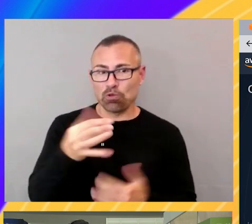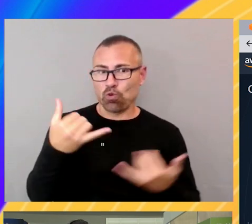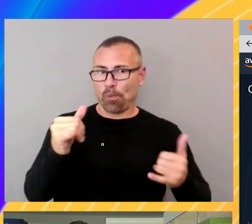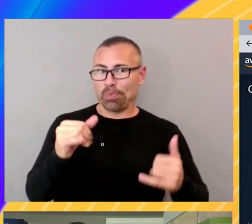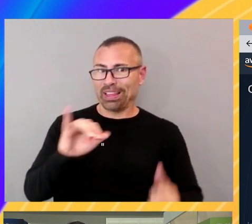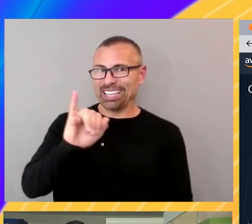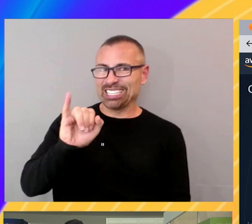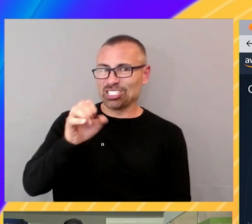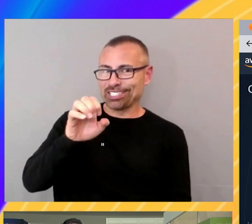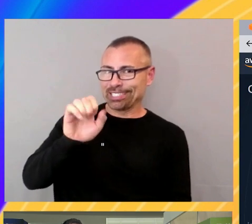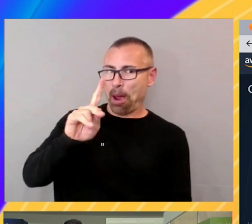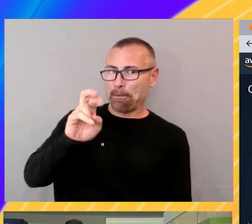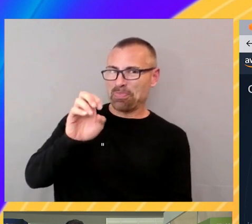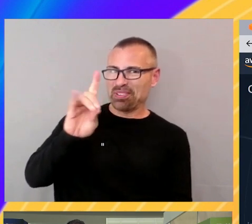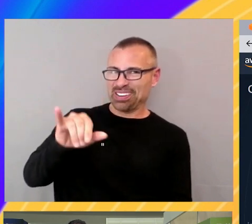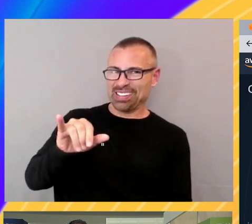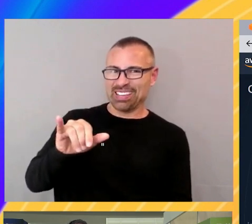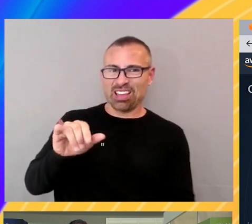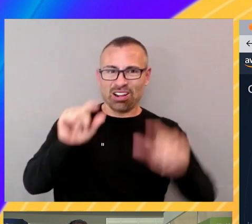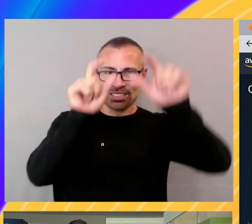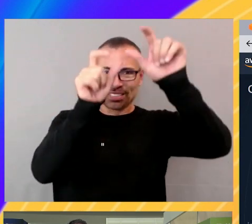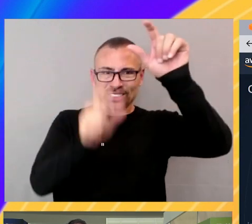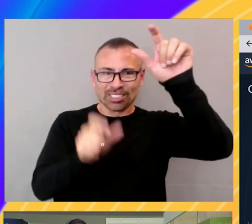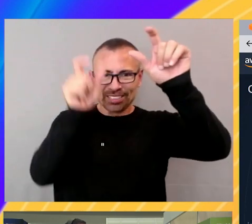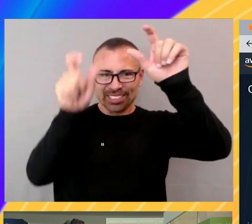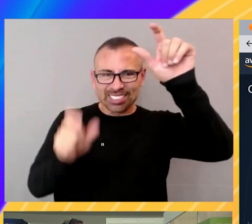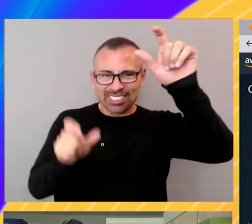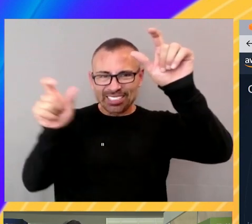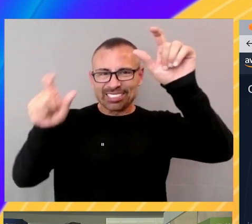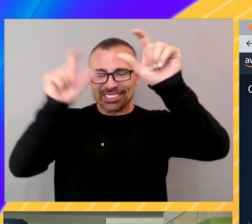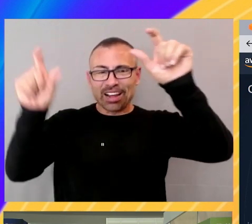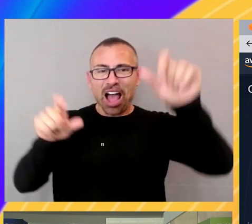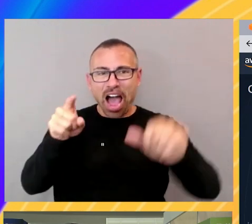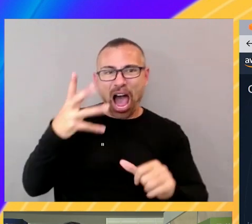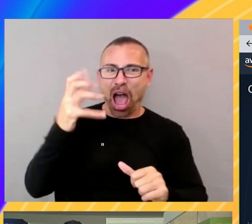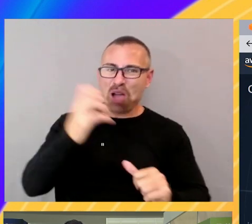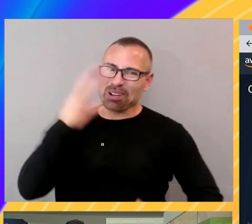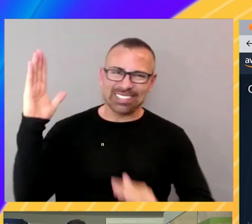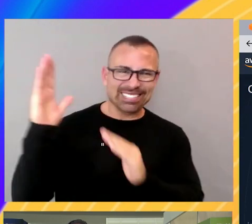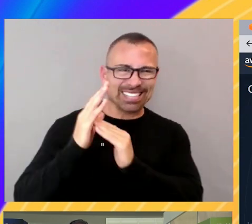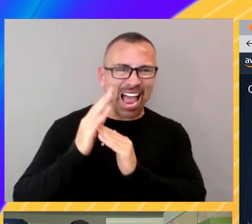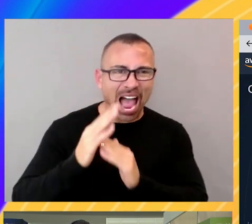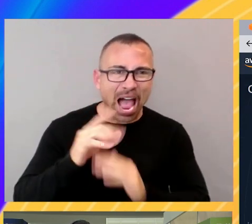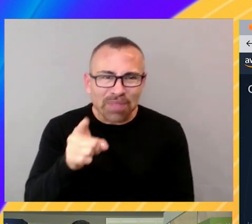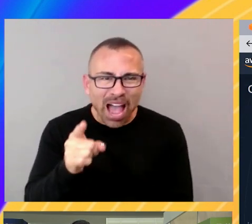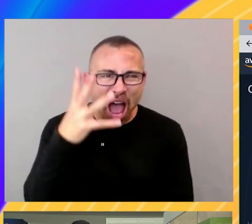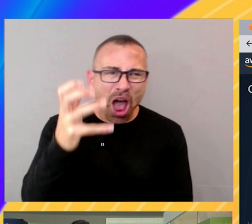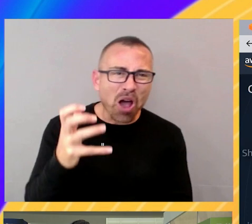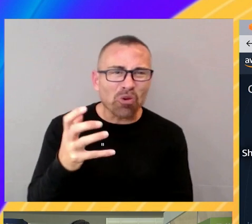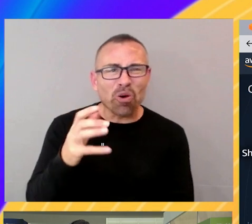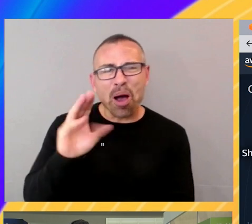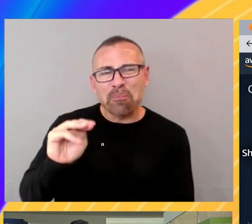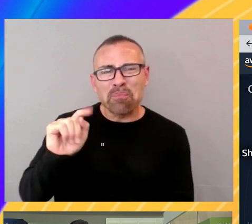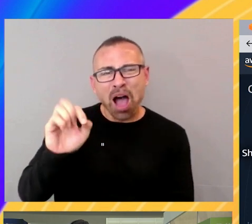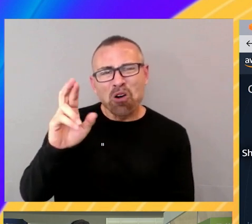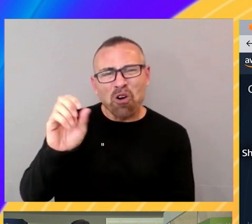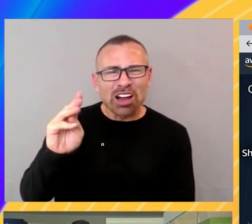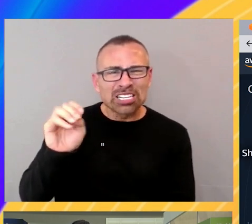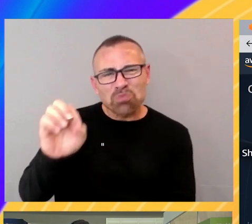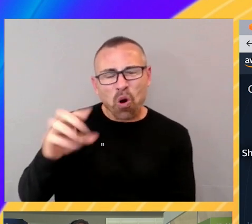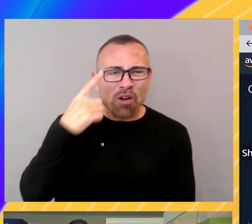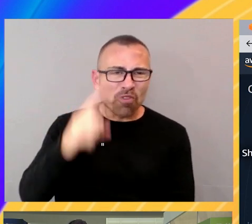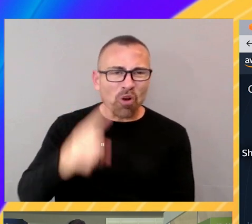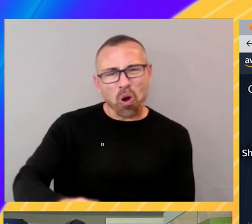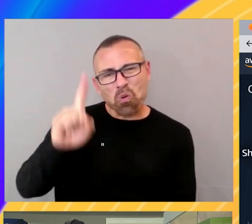Yeah. Justin, can I get where is Mount Rushmore for 150? And then we also have a couple others like